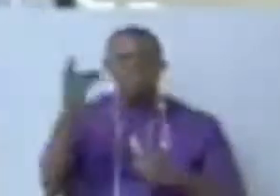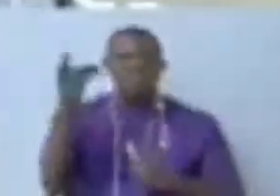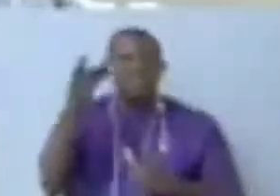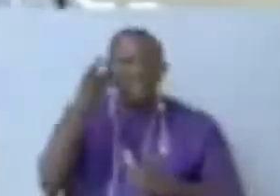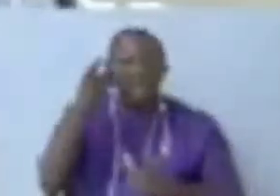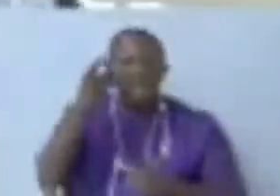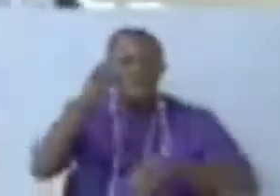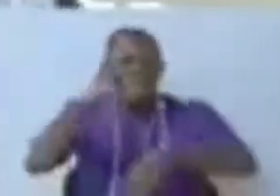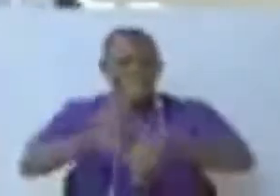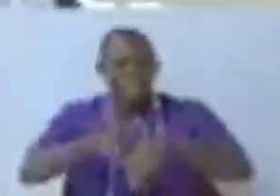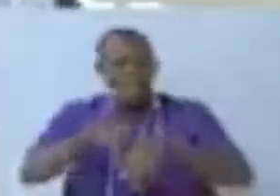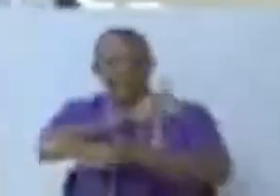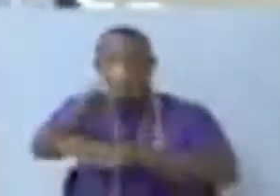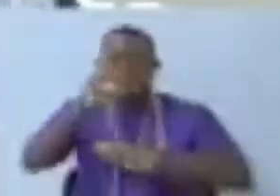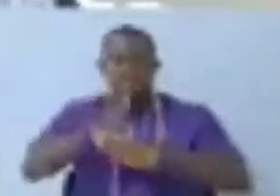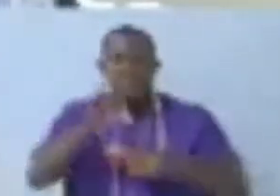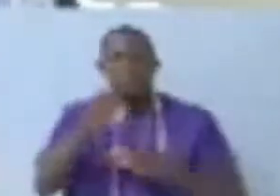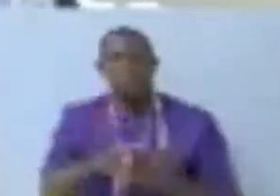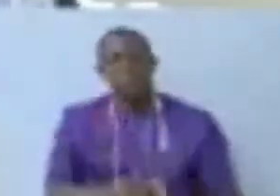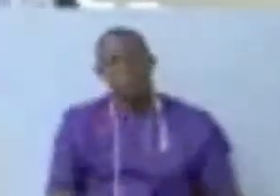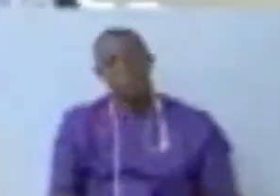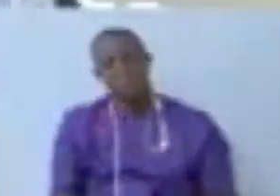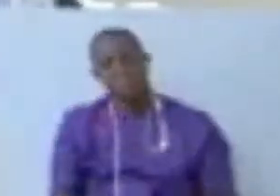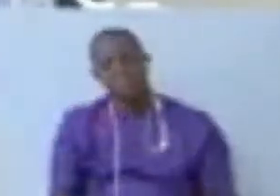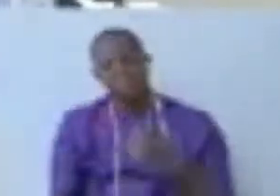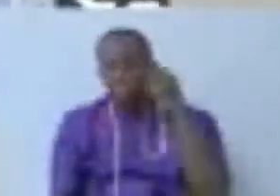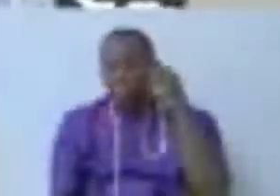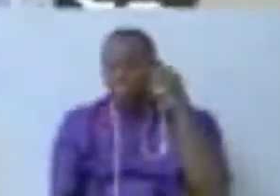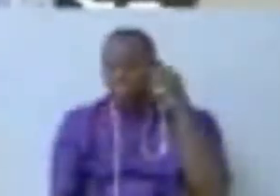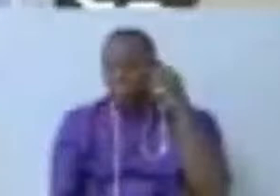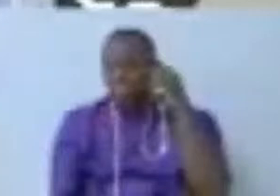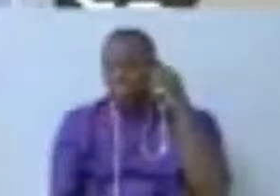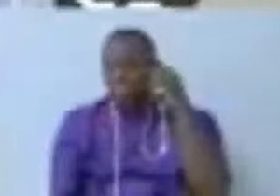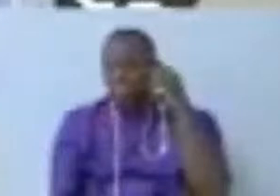kada ko kate fale fo ya di la kibaro ila fa